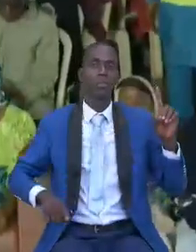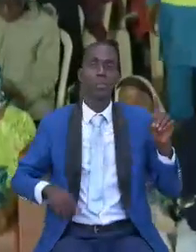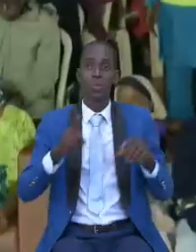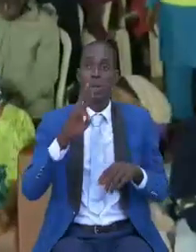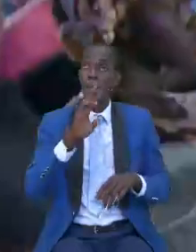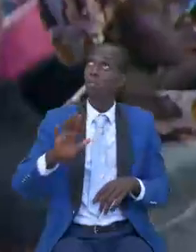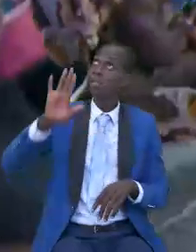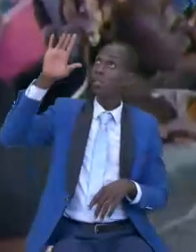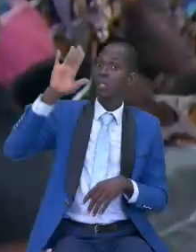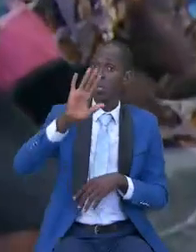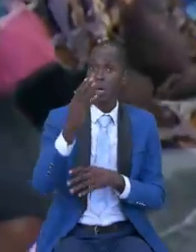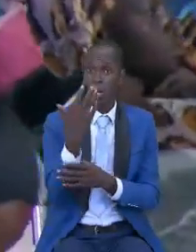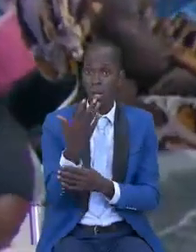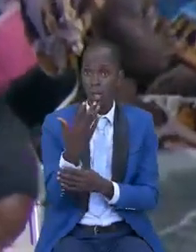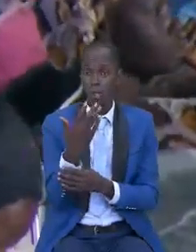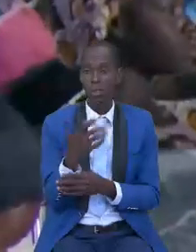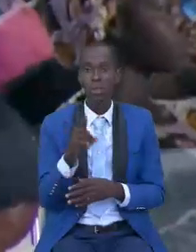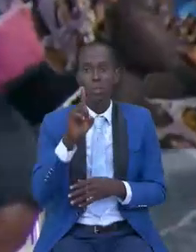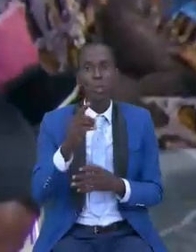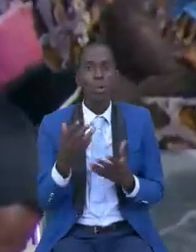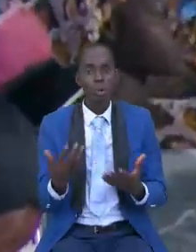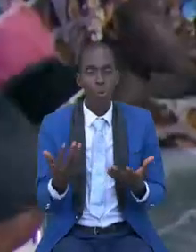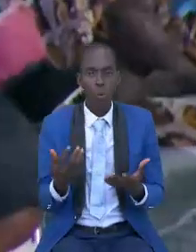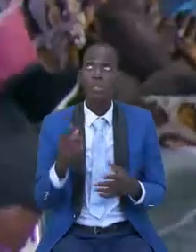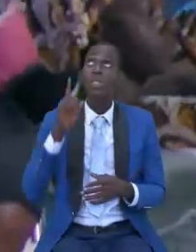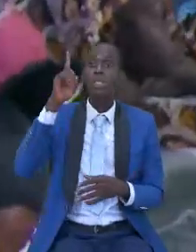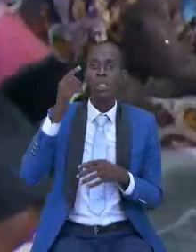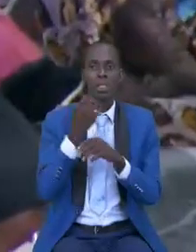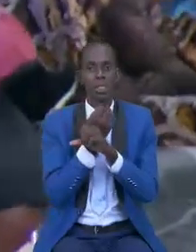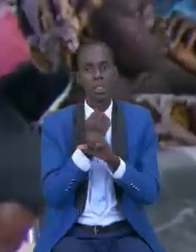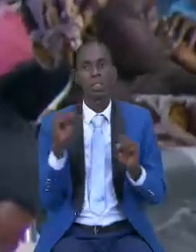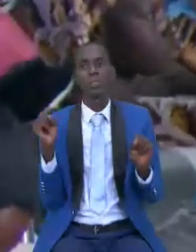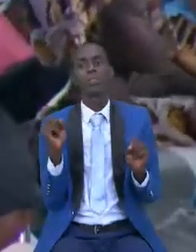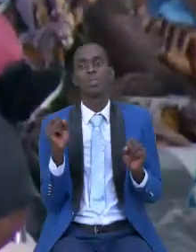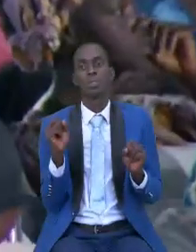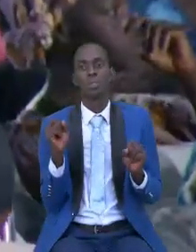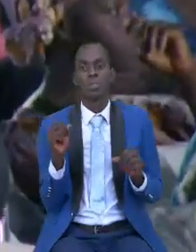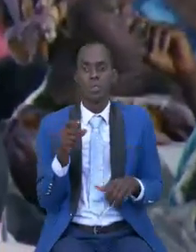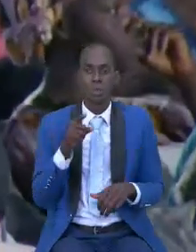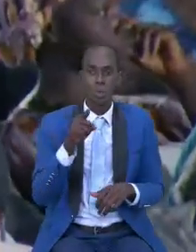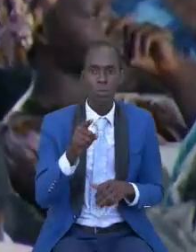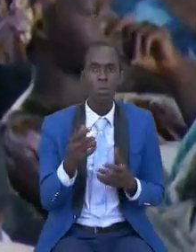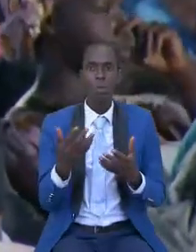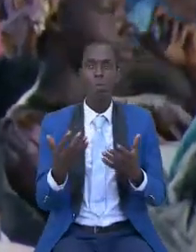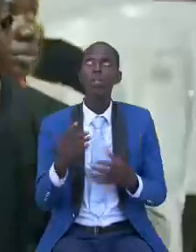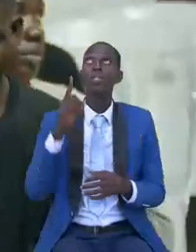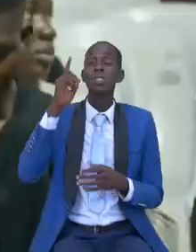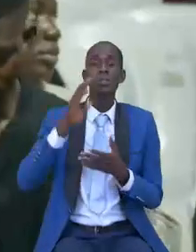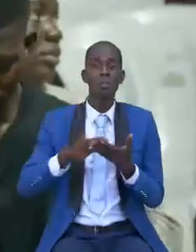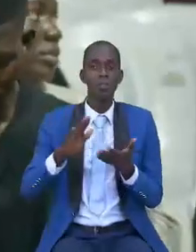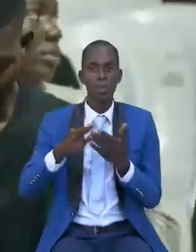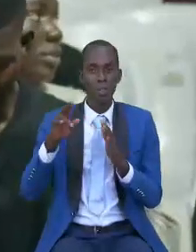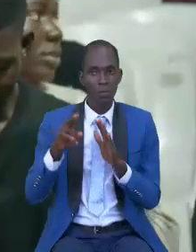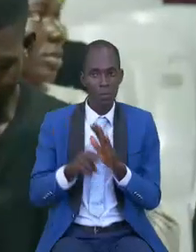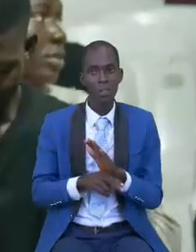hand. You want his salvation. You want his forgiveness, wherever you